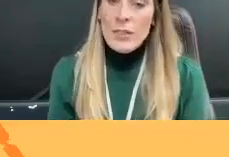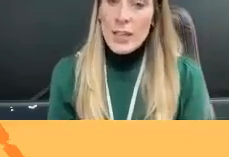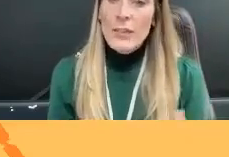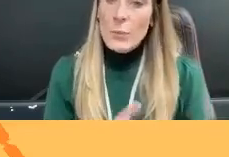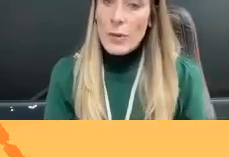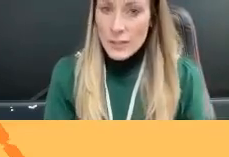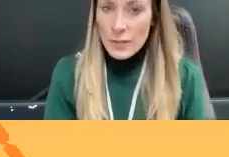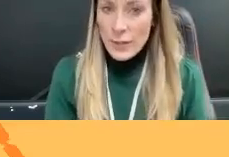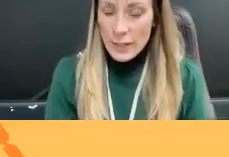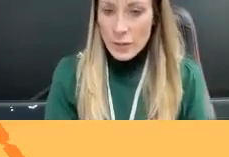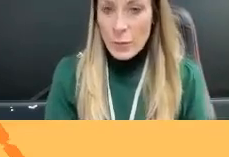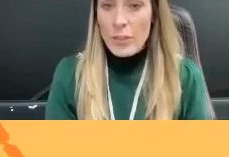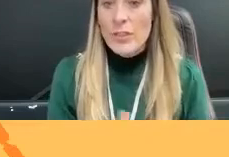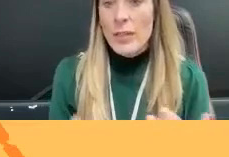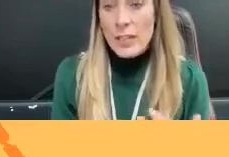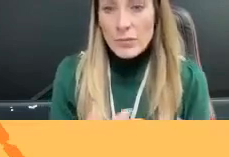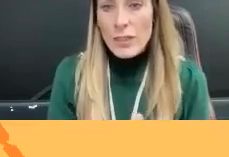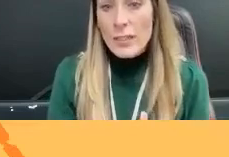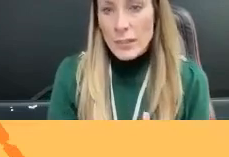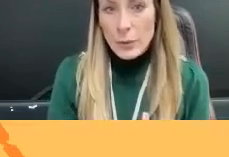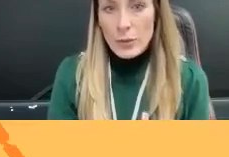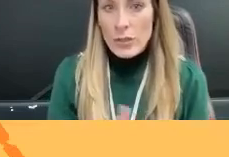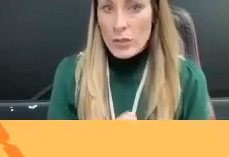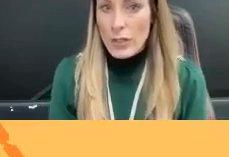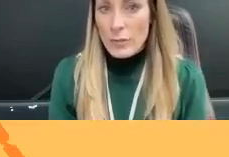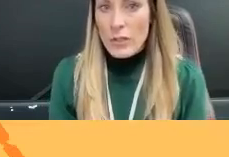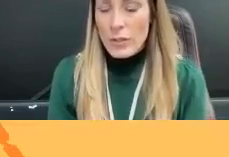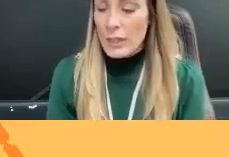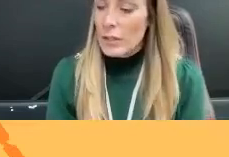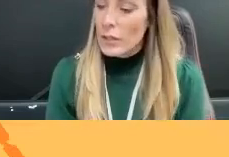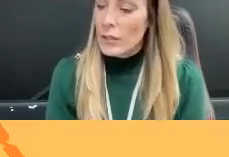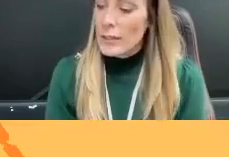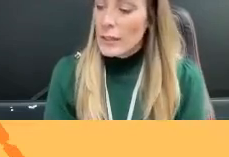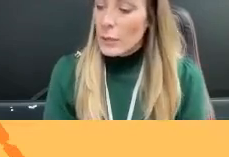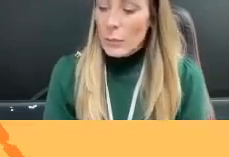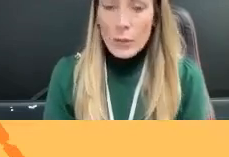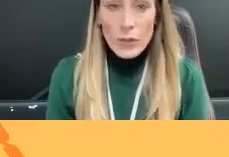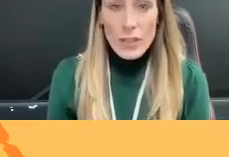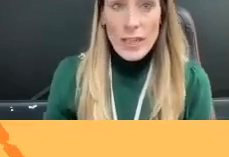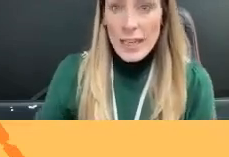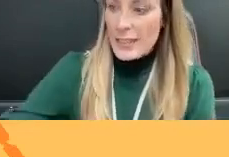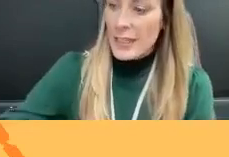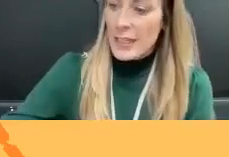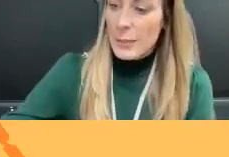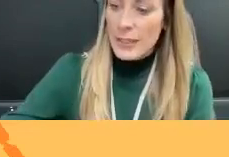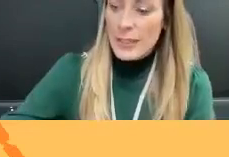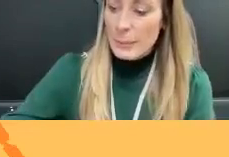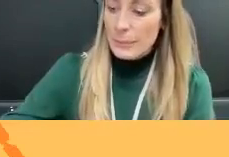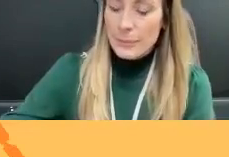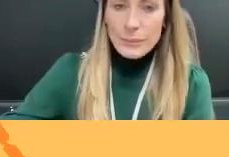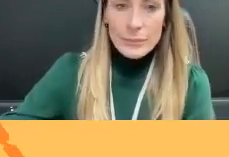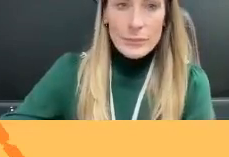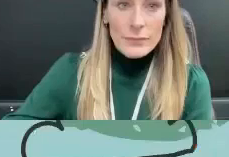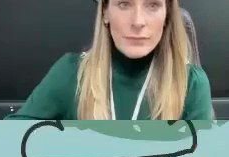more. But it does have a depressant effect on the body, so it is really, really important to try and reduce alcohol. Move on to the next slide,